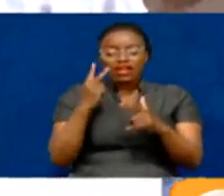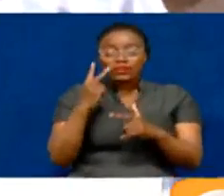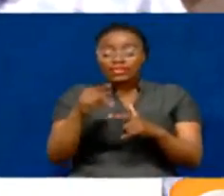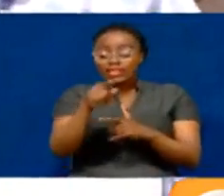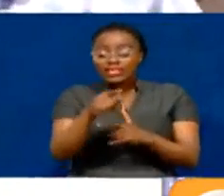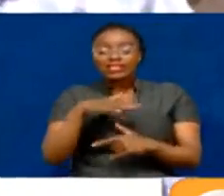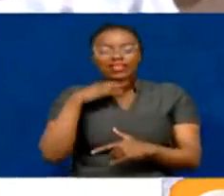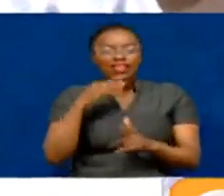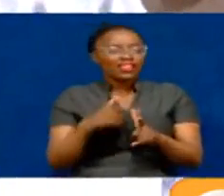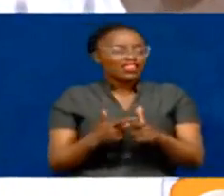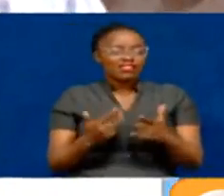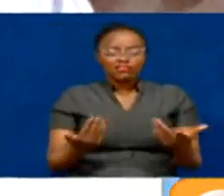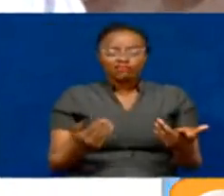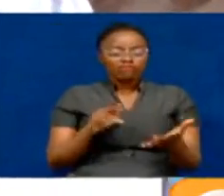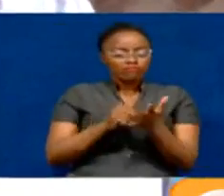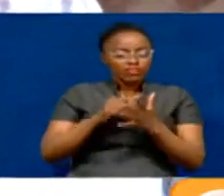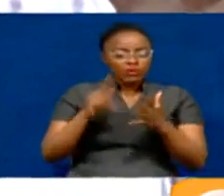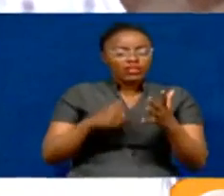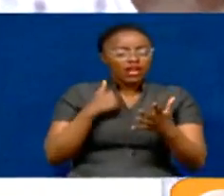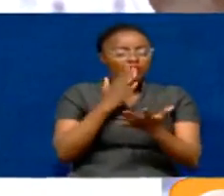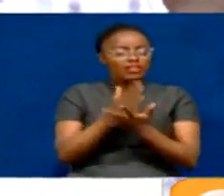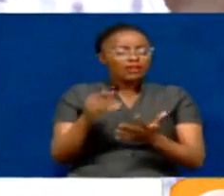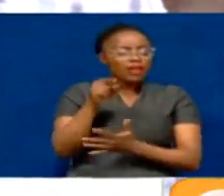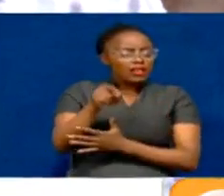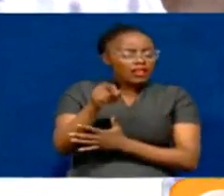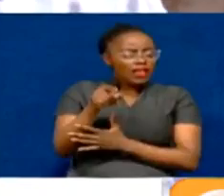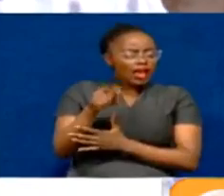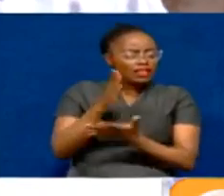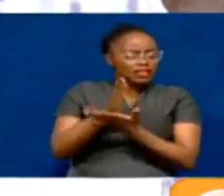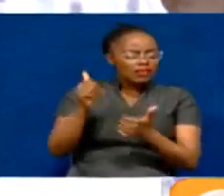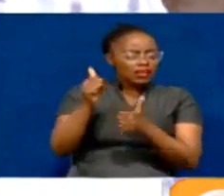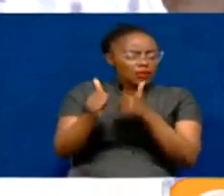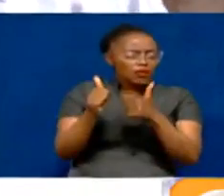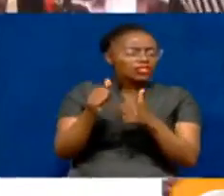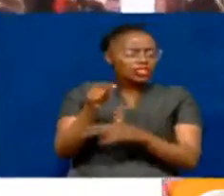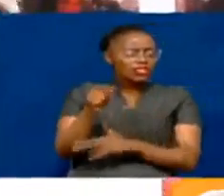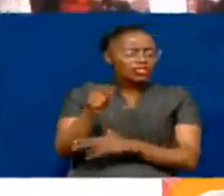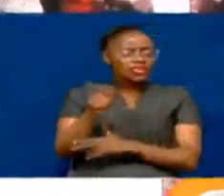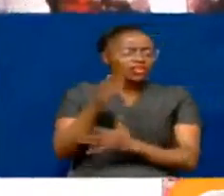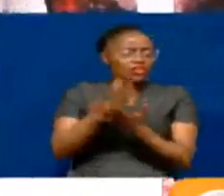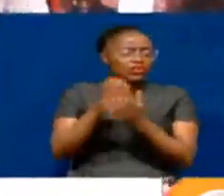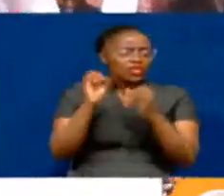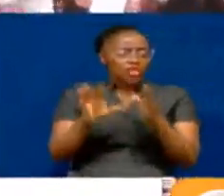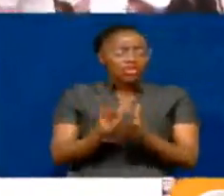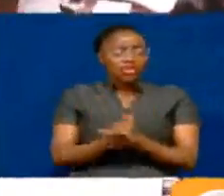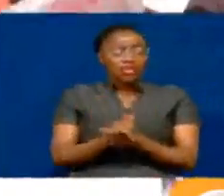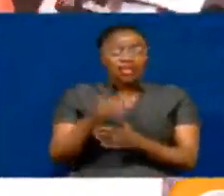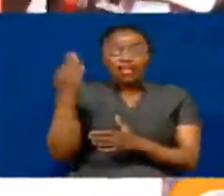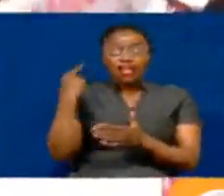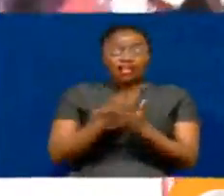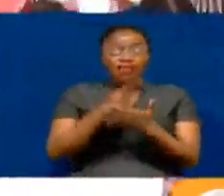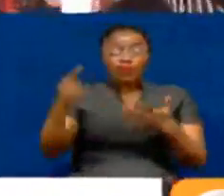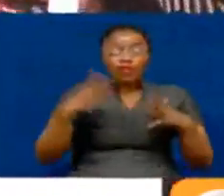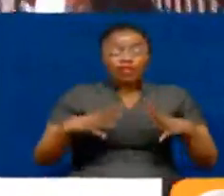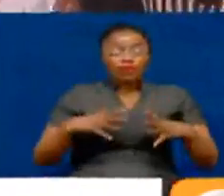this kind of a death, then it means that there's something that is completely out of place. Irate residents last week took